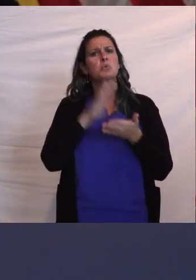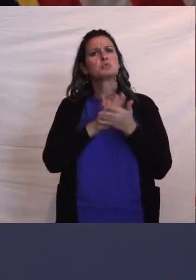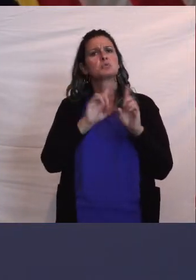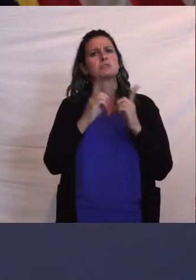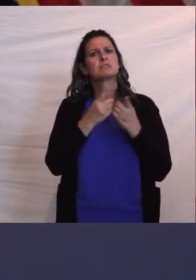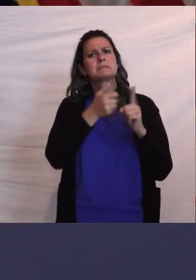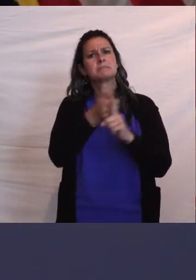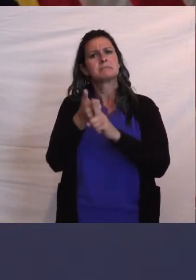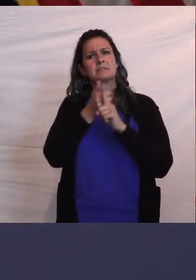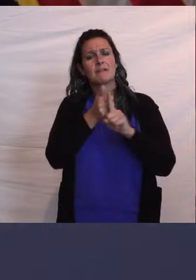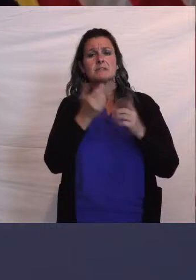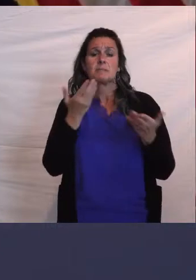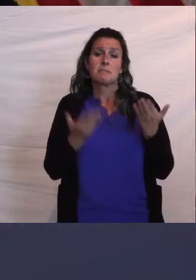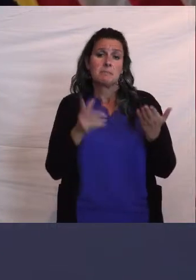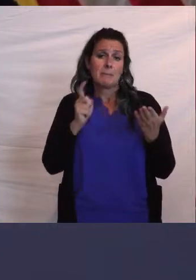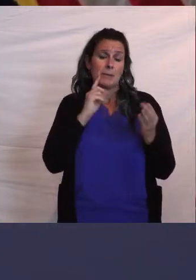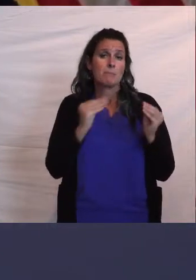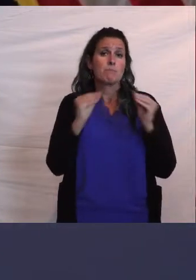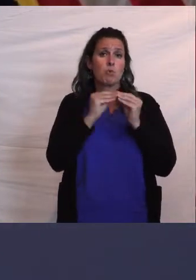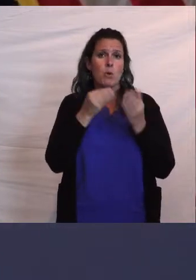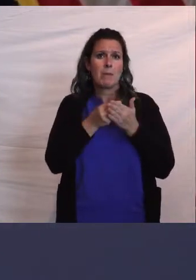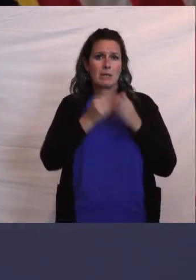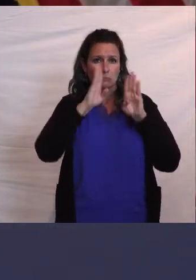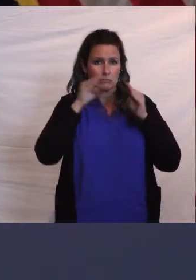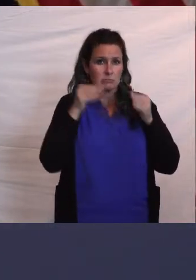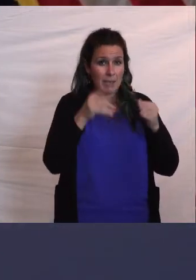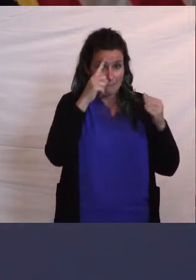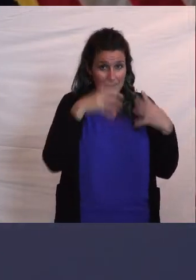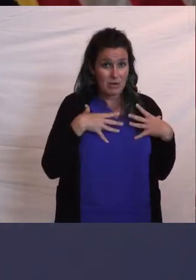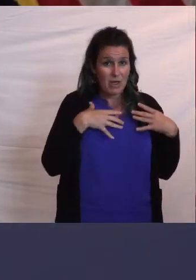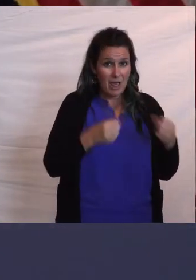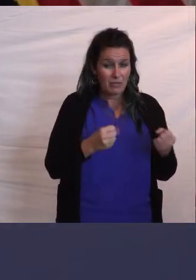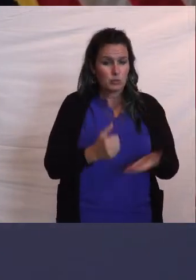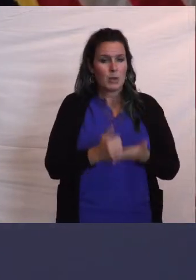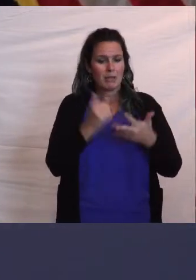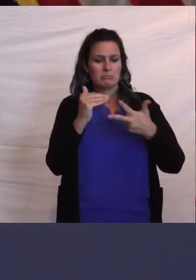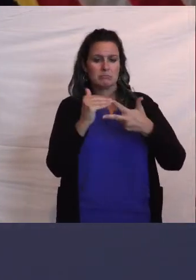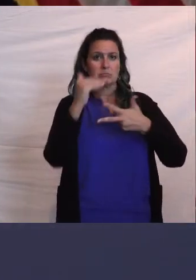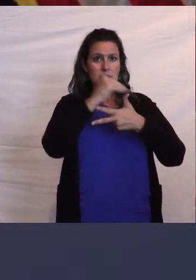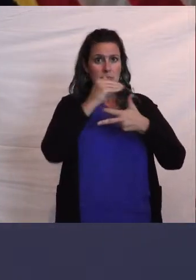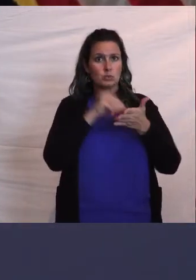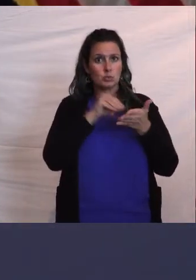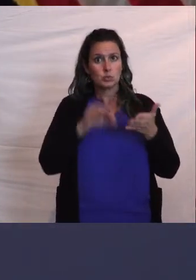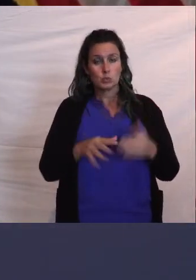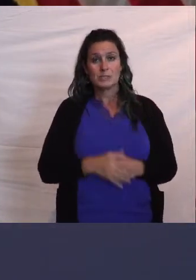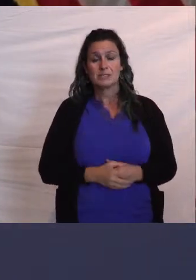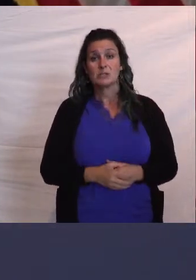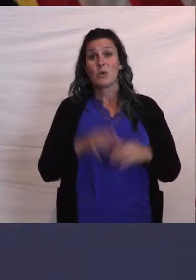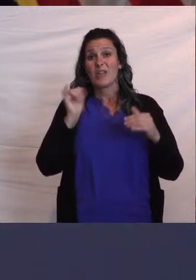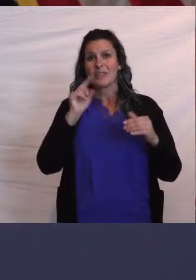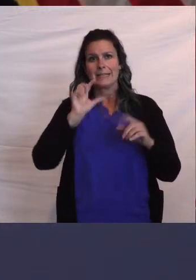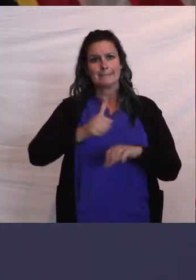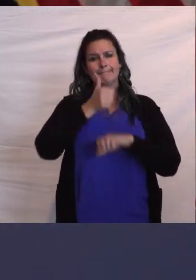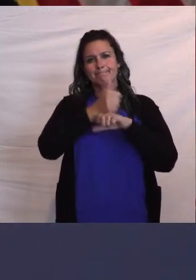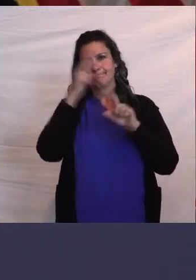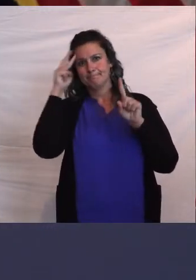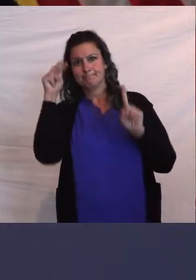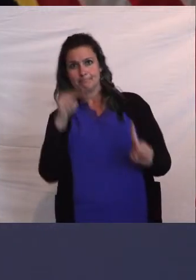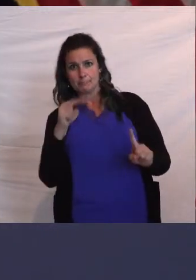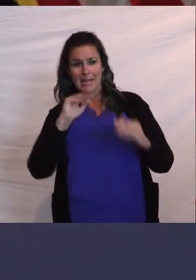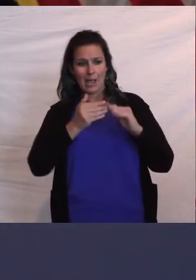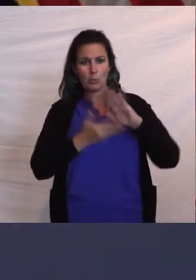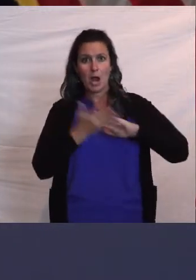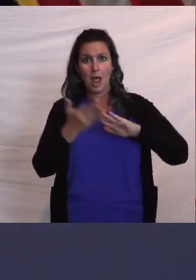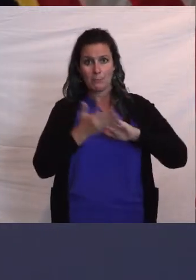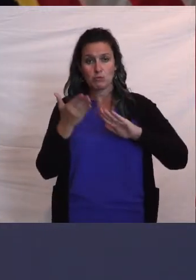may need the additional targeted funds to help those most in need. So that is the framework within which we